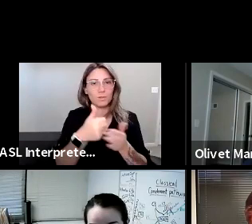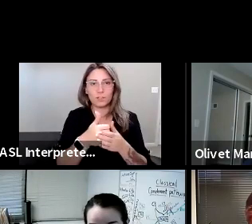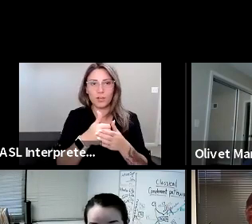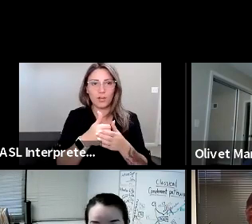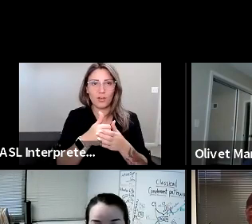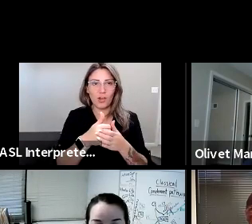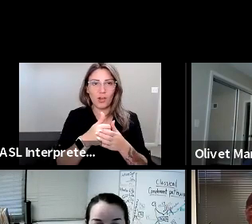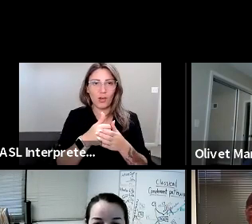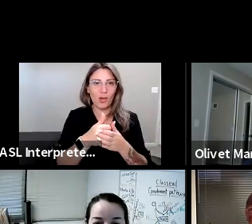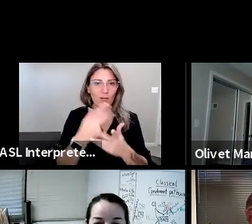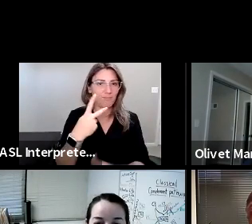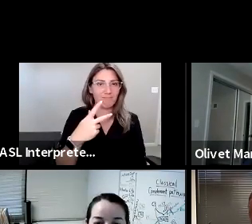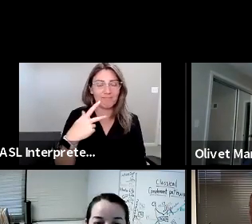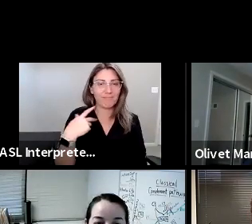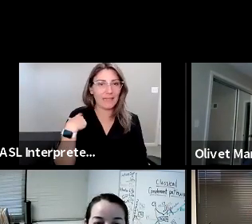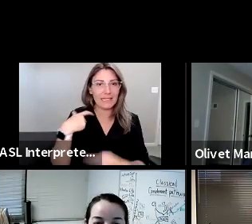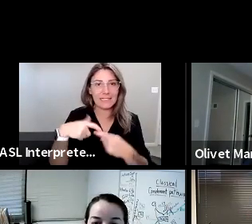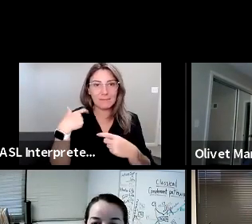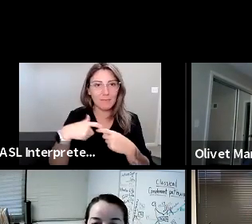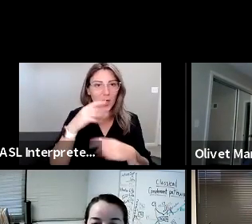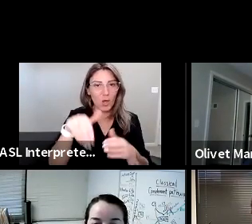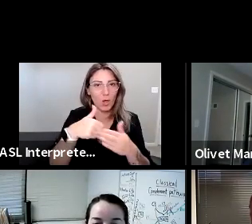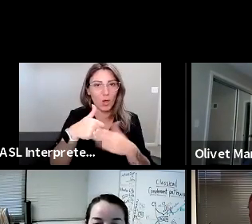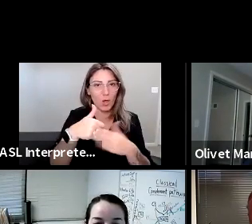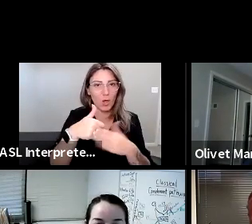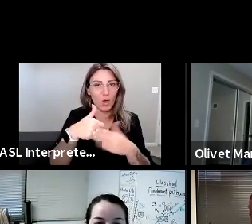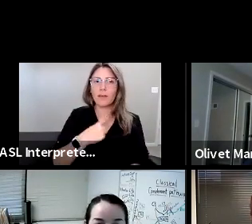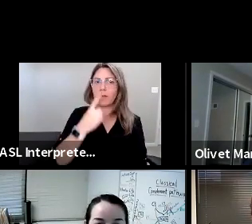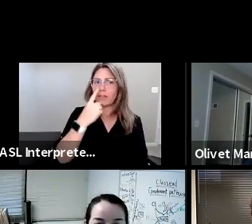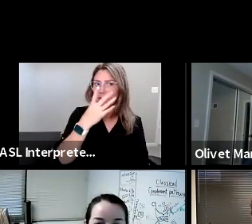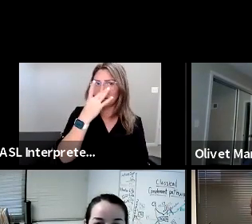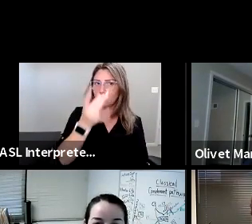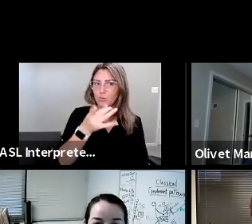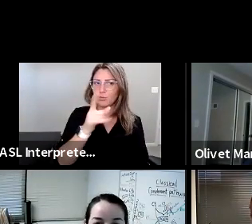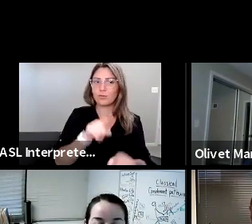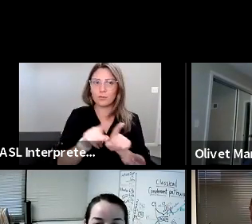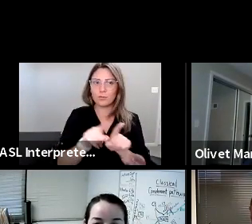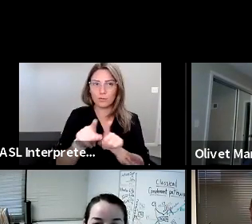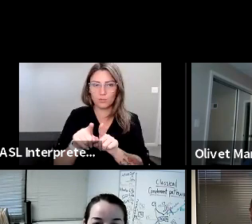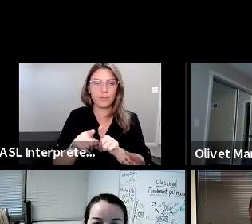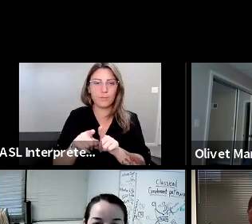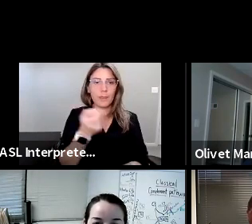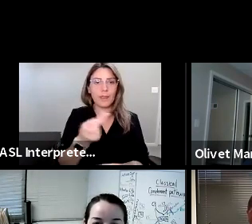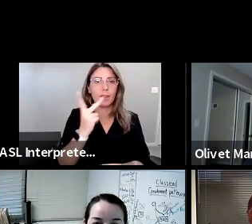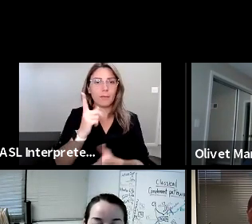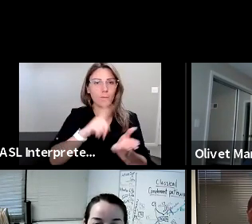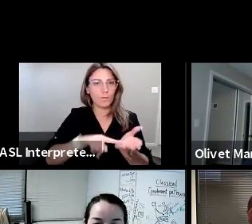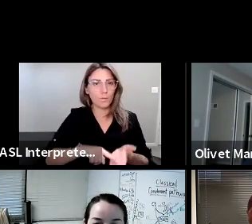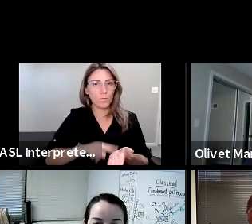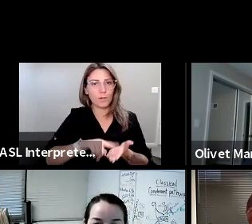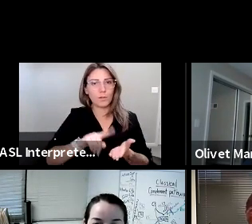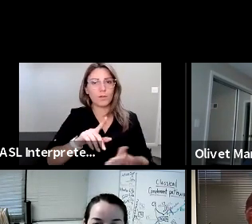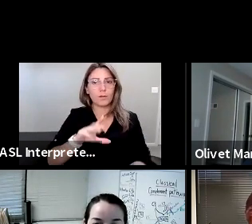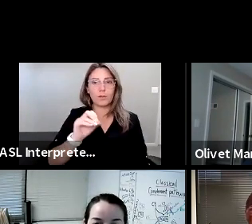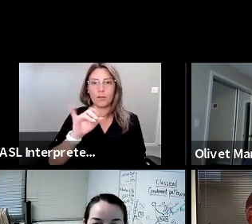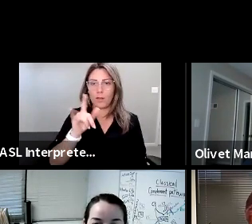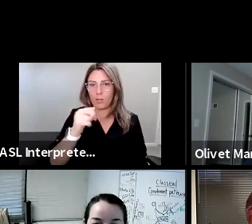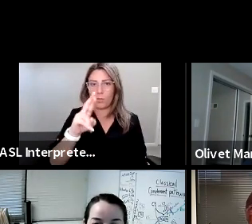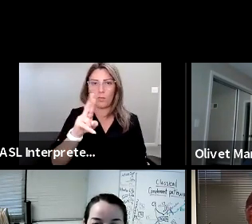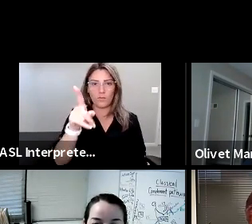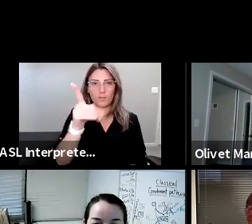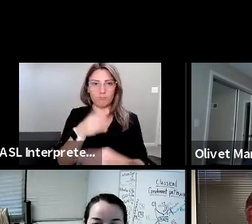time. Yeah. I think it's interesting too that some of the research that Oliver was sharing,